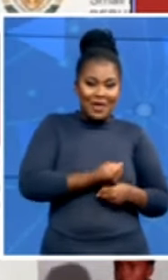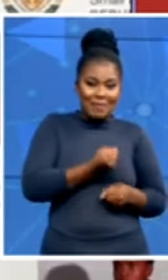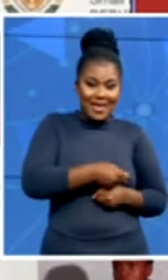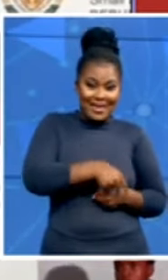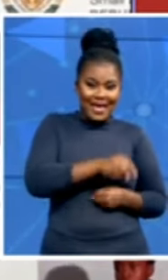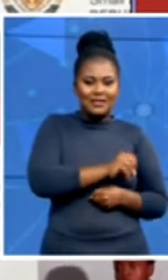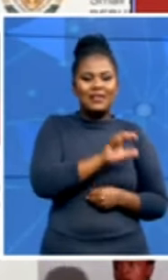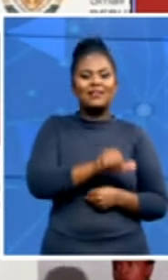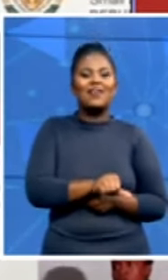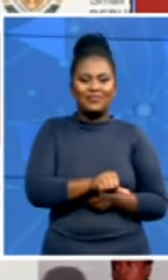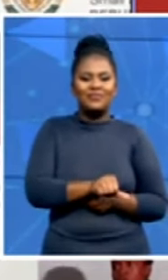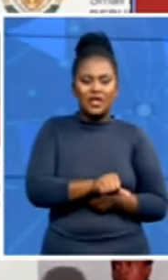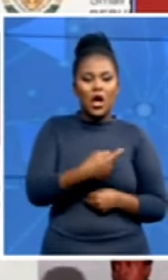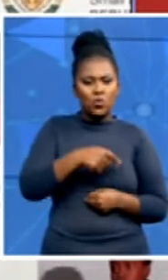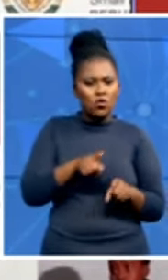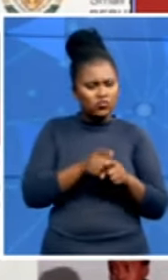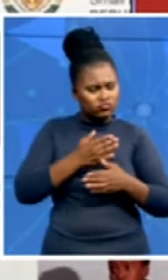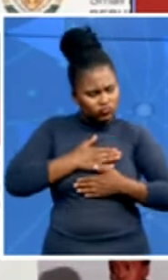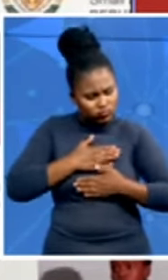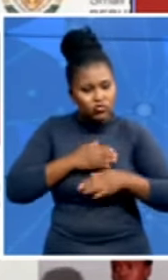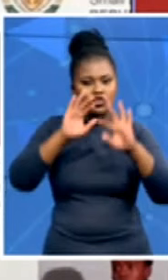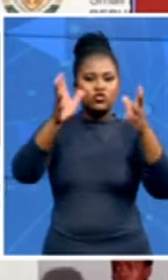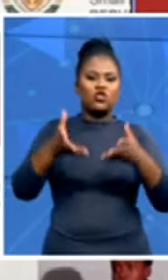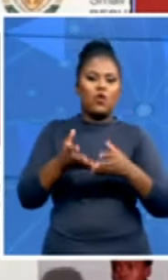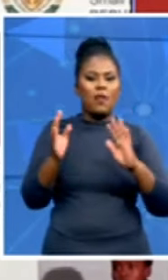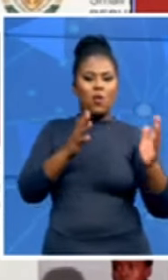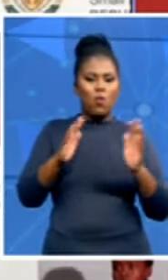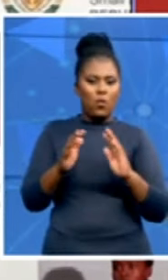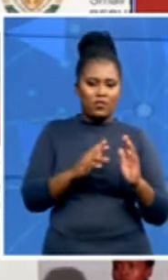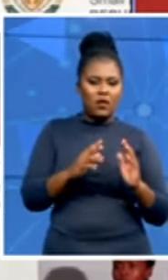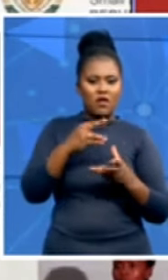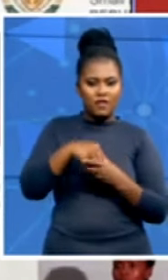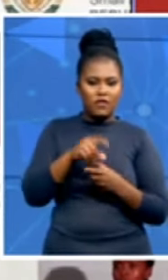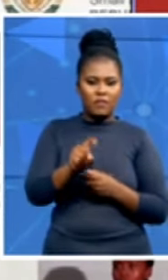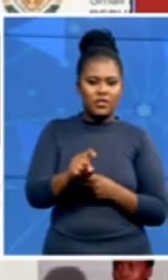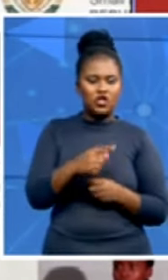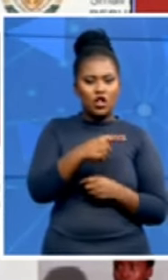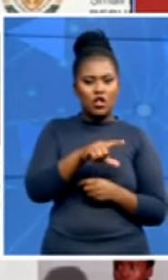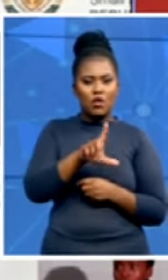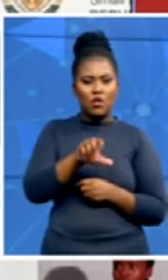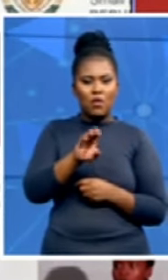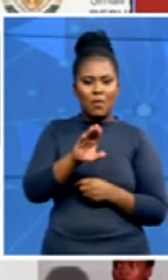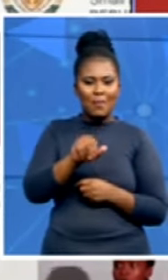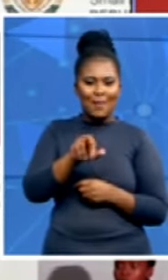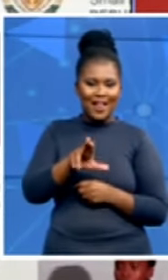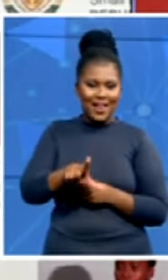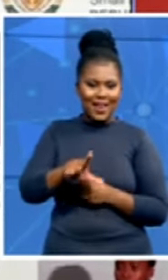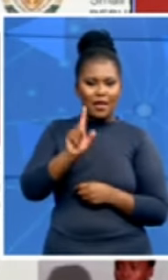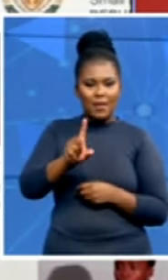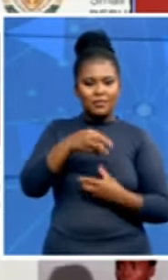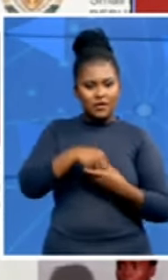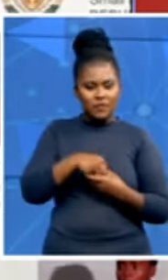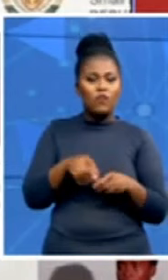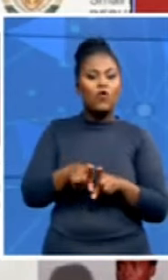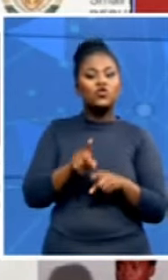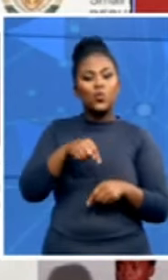the global environment that we are participating in. So yes, we are continuing to engage with the Minister of Finance. We've asked